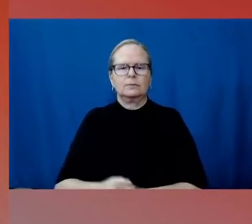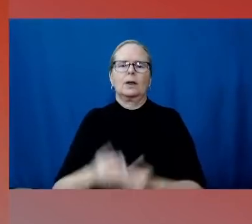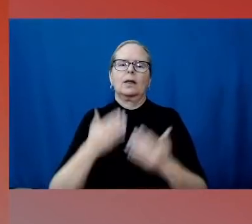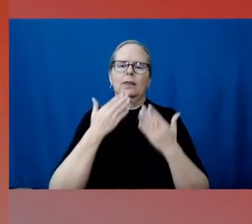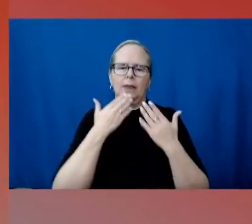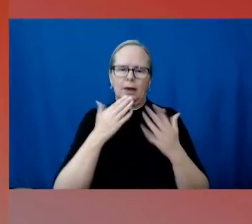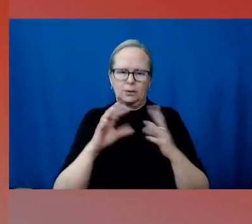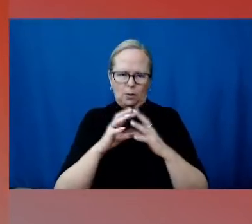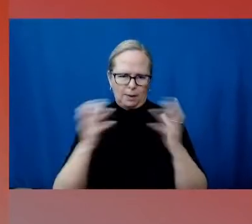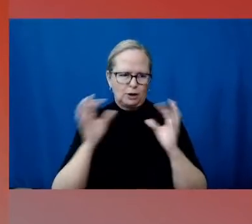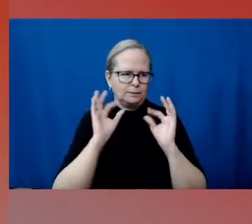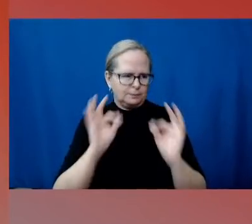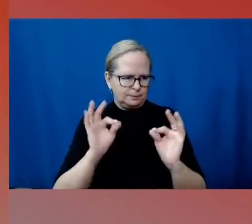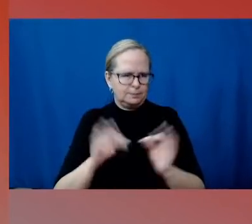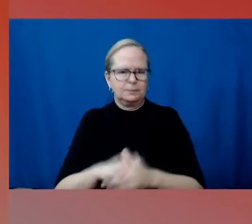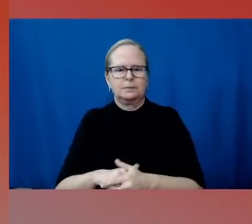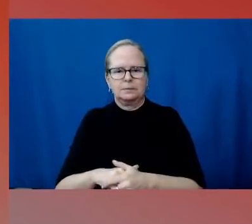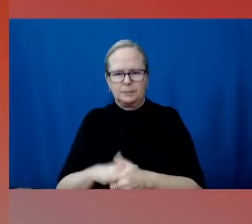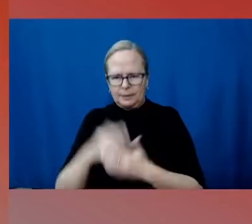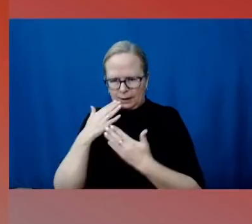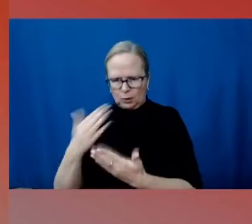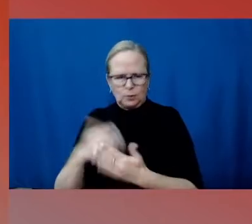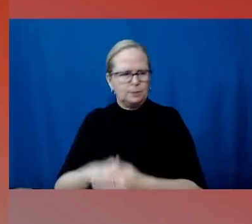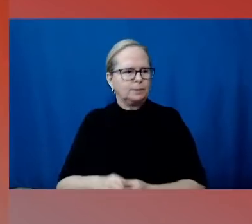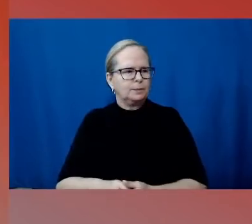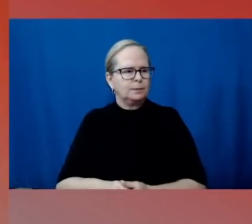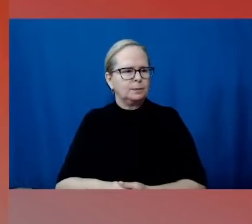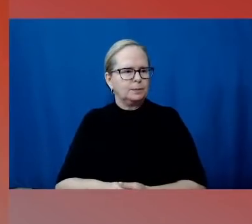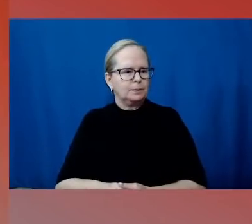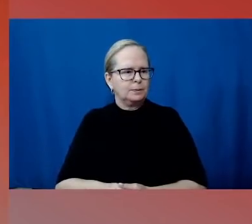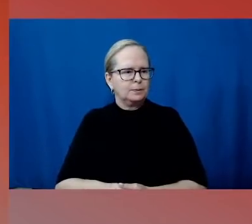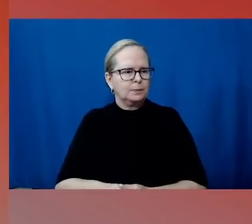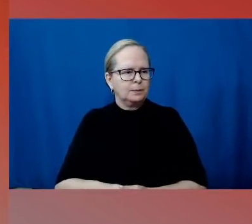Great. Thanks so much. Thank you.